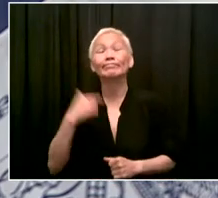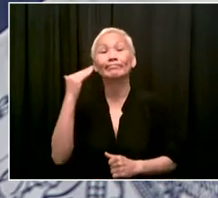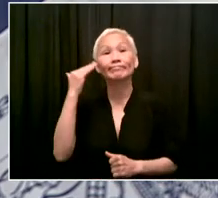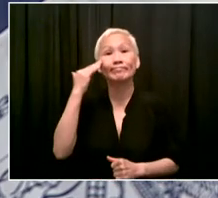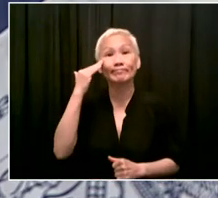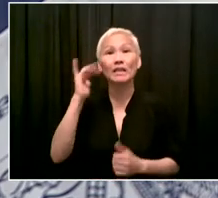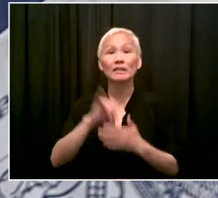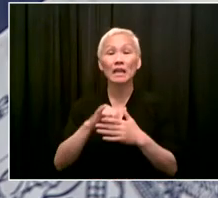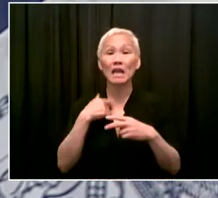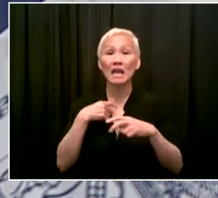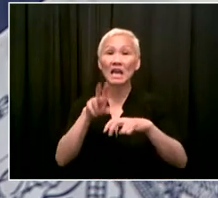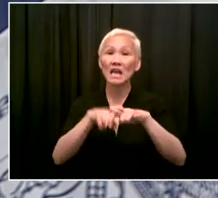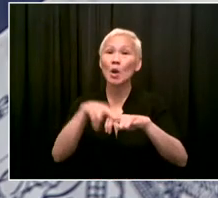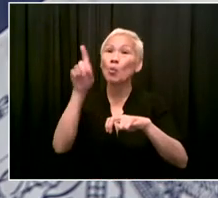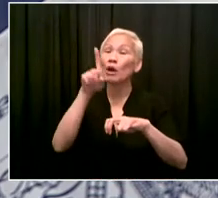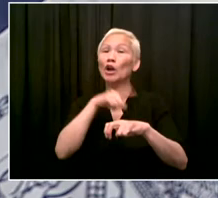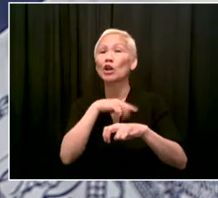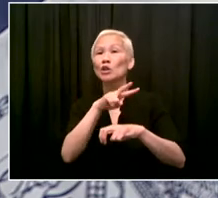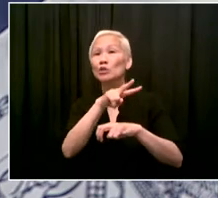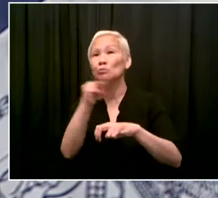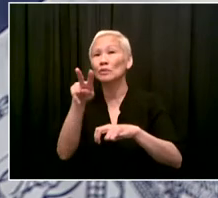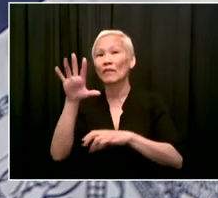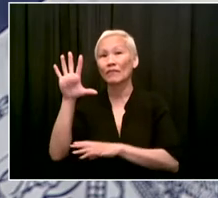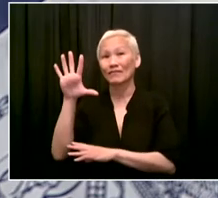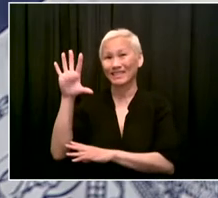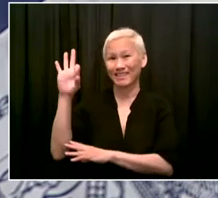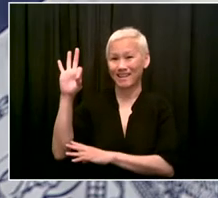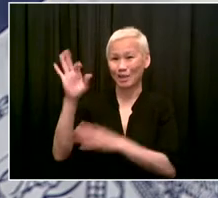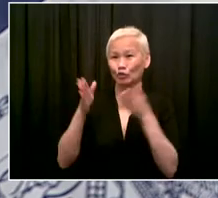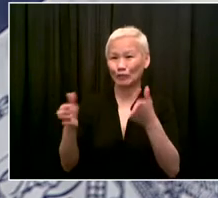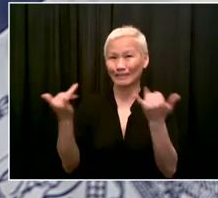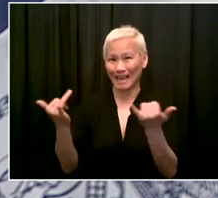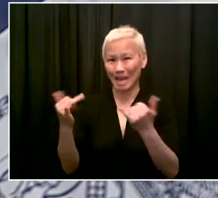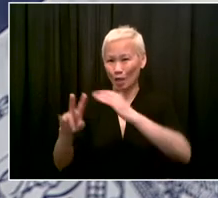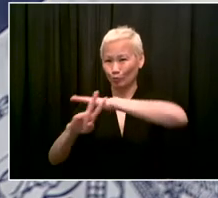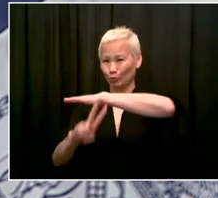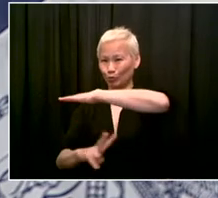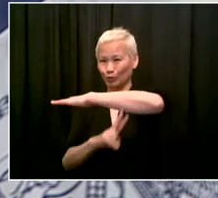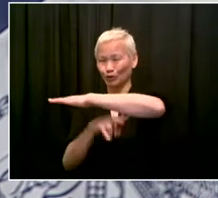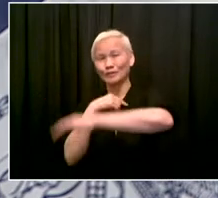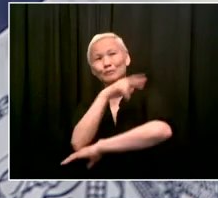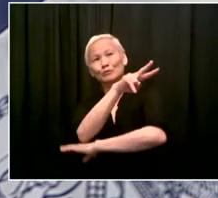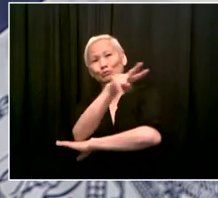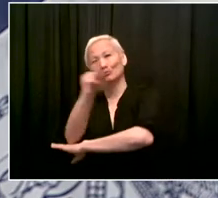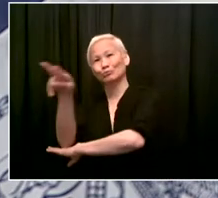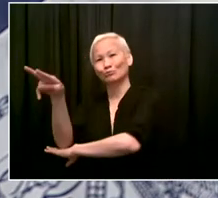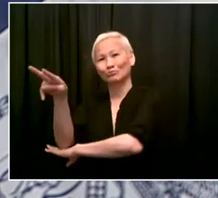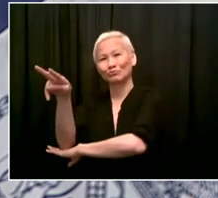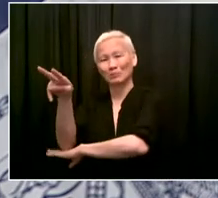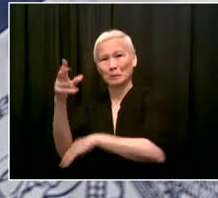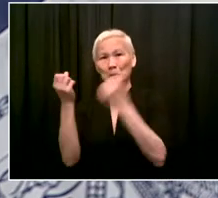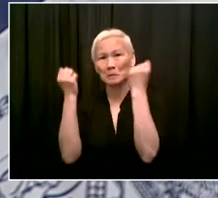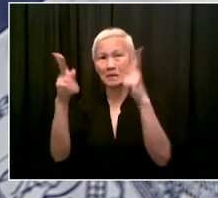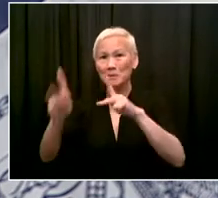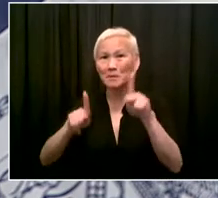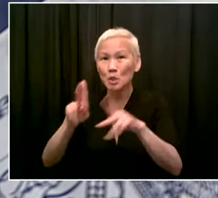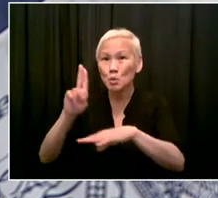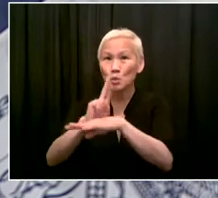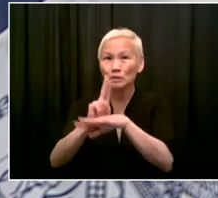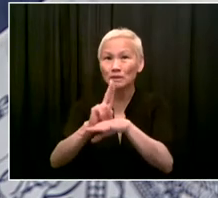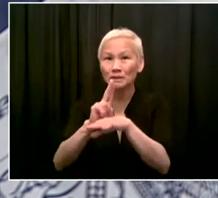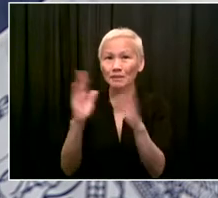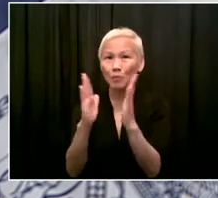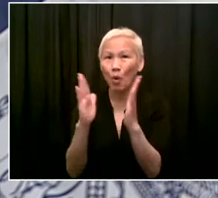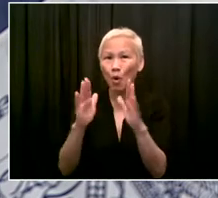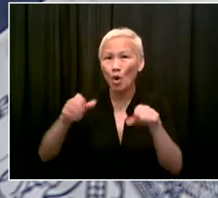of small motorcycles, I'll use that term, to include Vespa-like scooters. And even though the city's